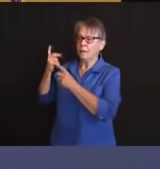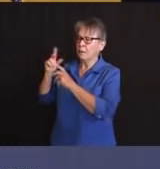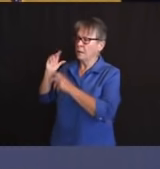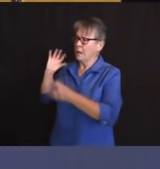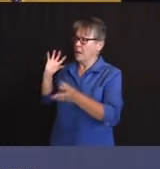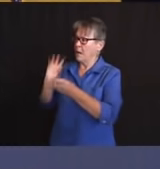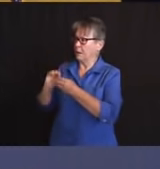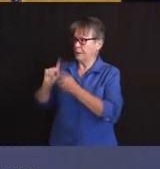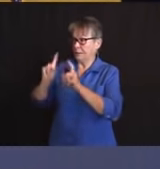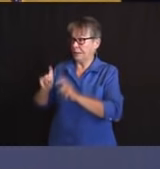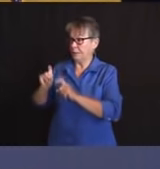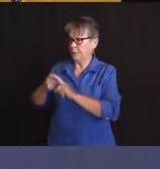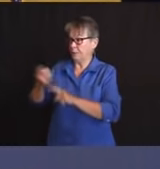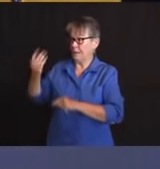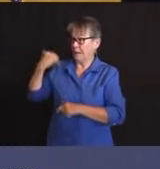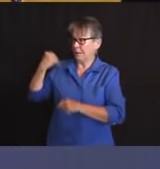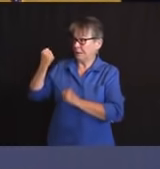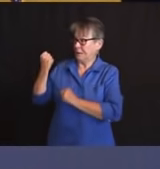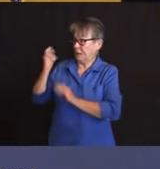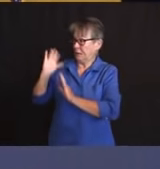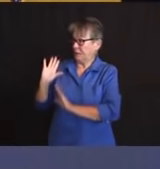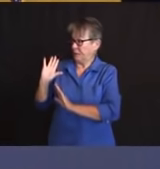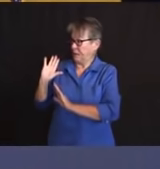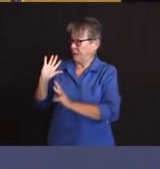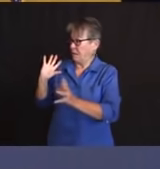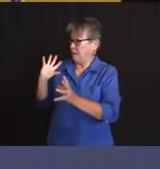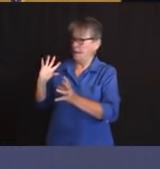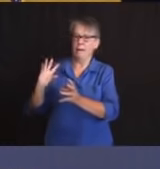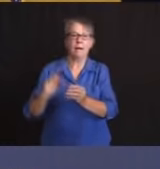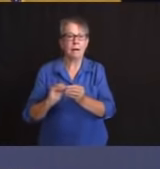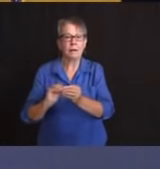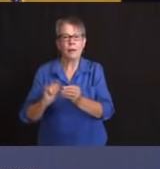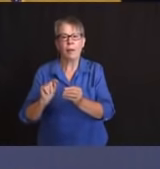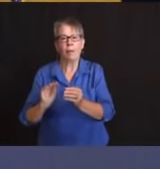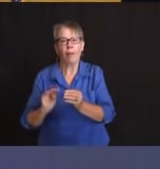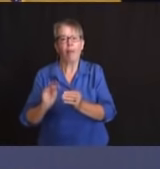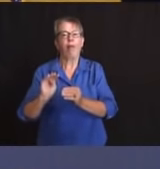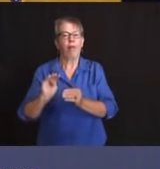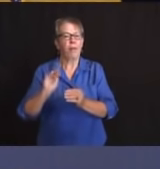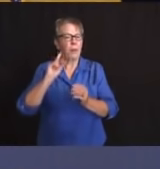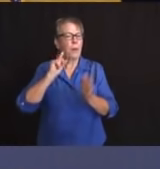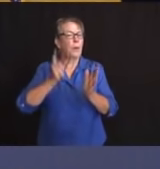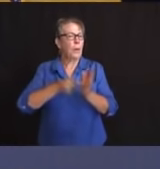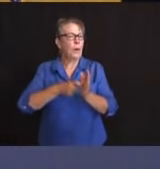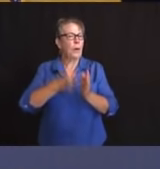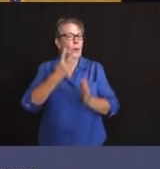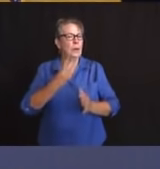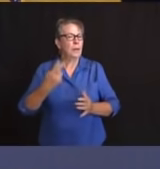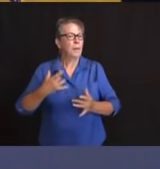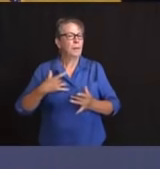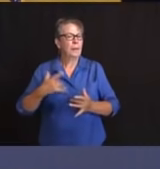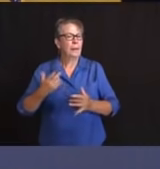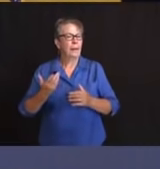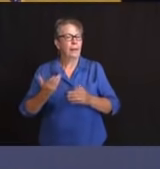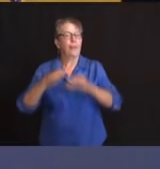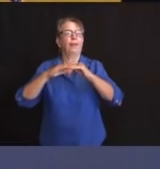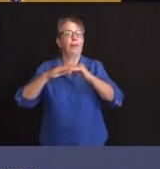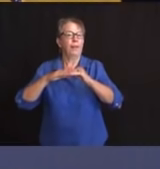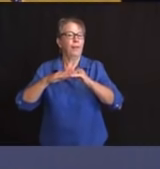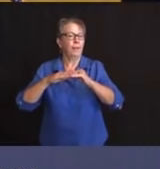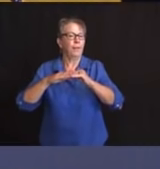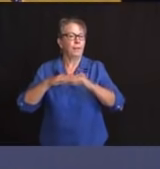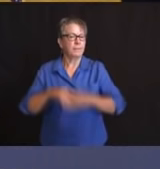yes, we're certainly keeping an eye on things, but no, I'm not seeing anything in particular that's concerning. Got it. Thank you for that, and thank you, Judy, for that.